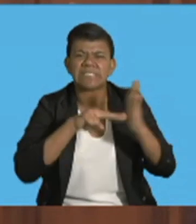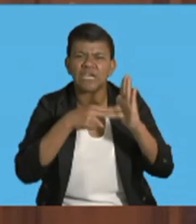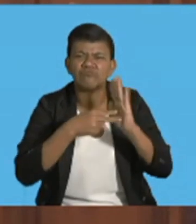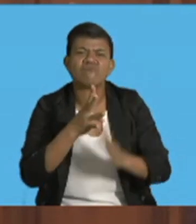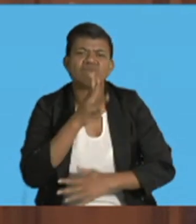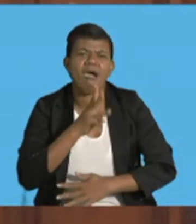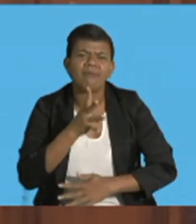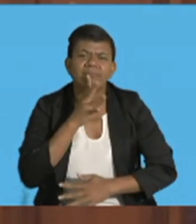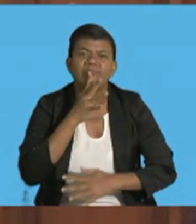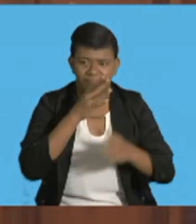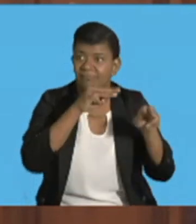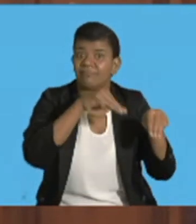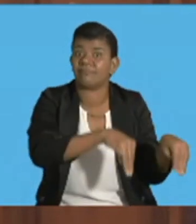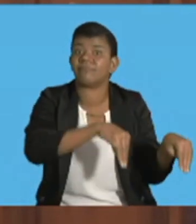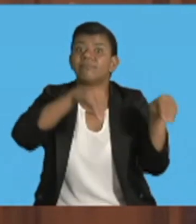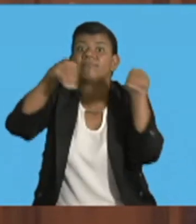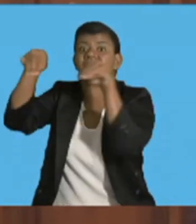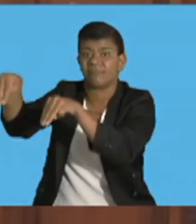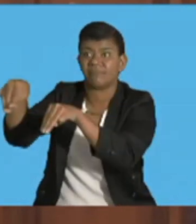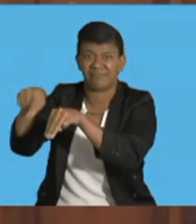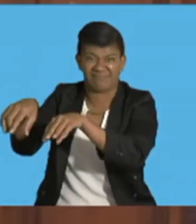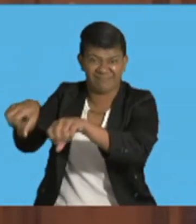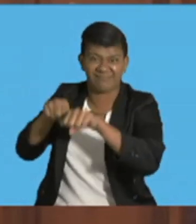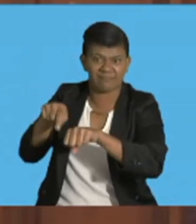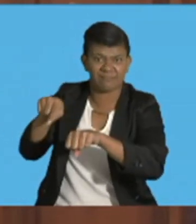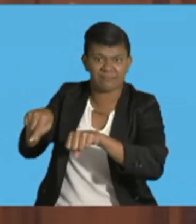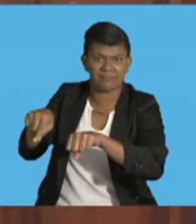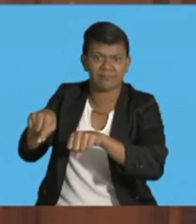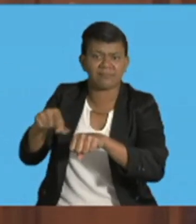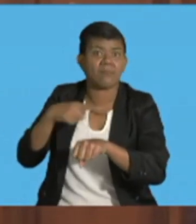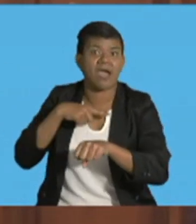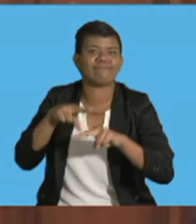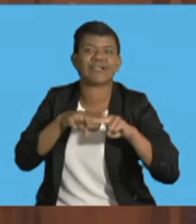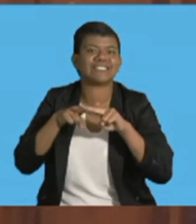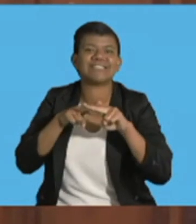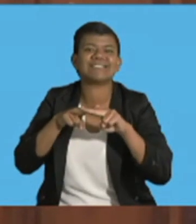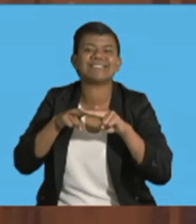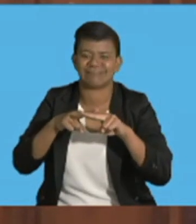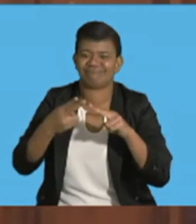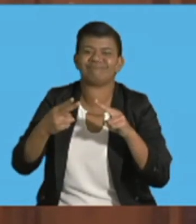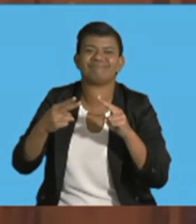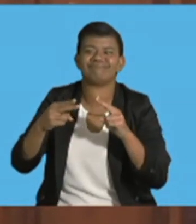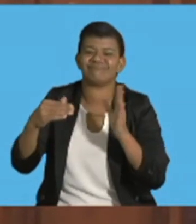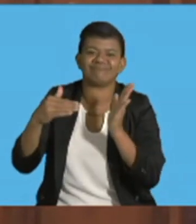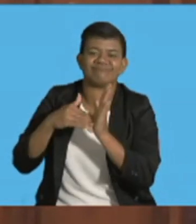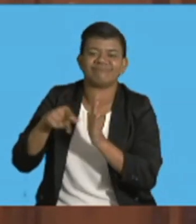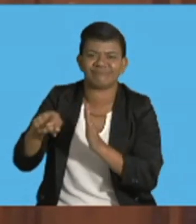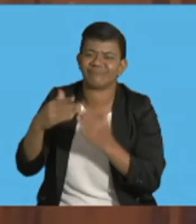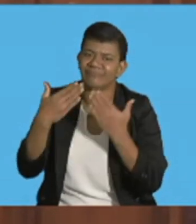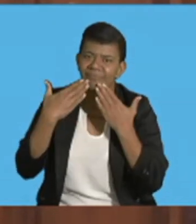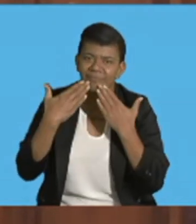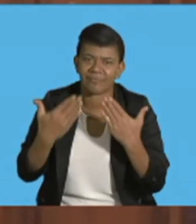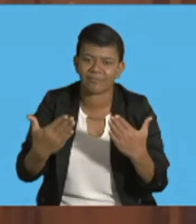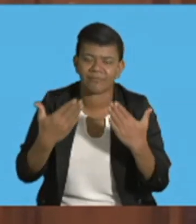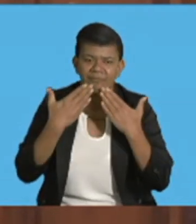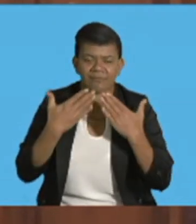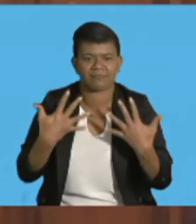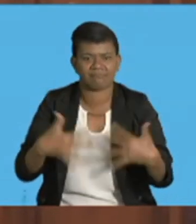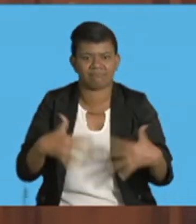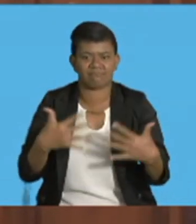most of this important gathering that follows a Fijian initiative. And let me also express my